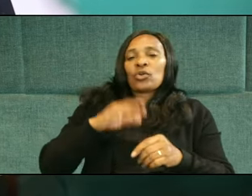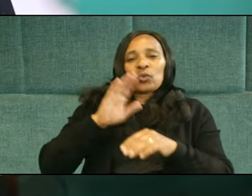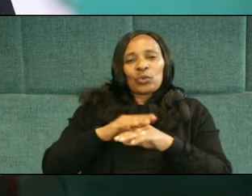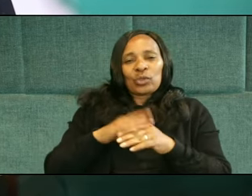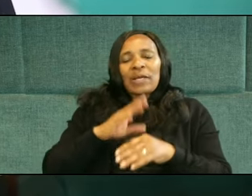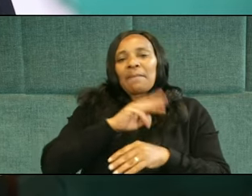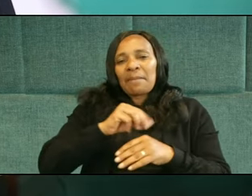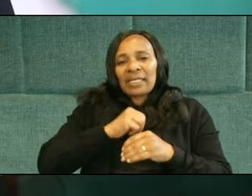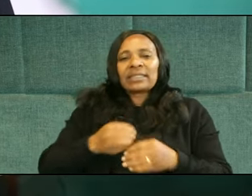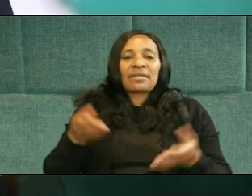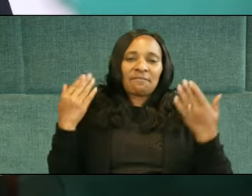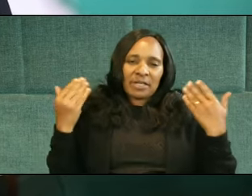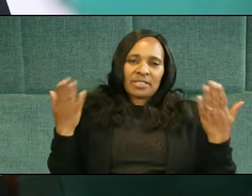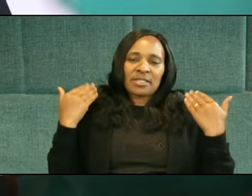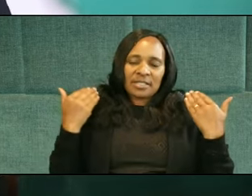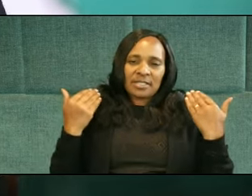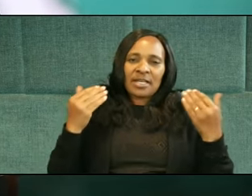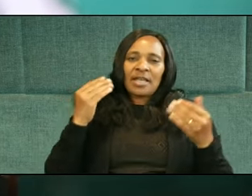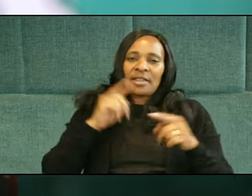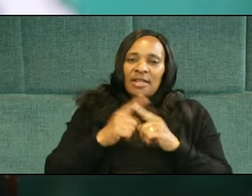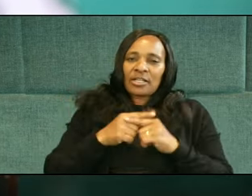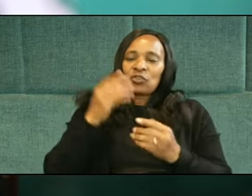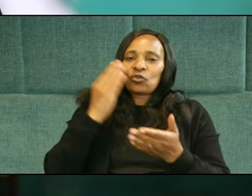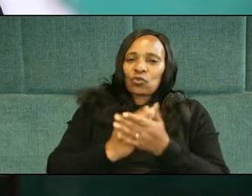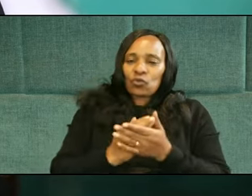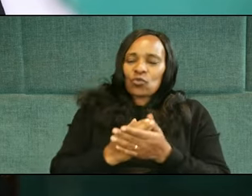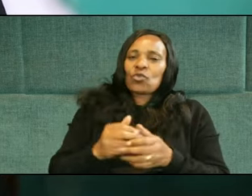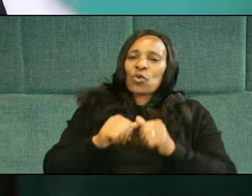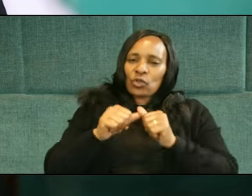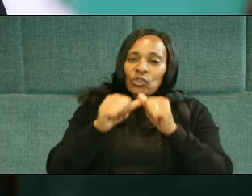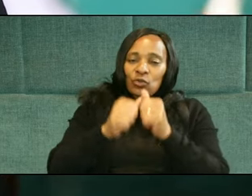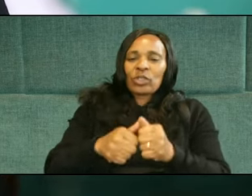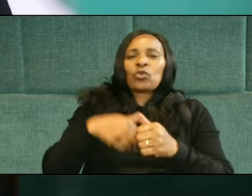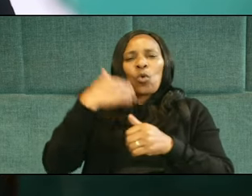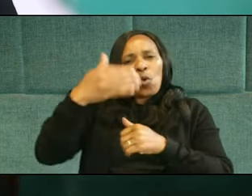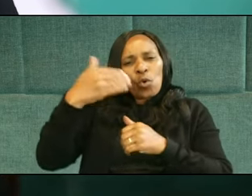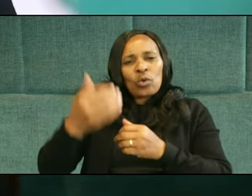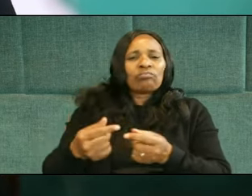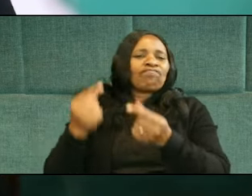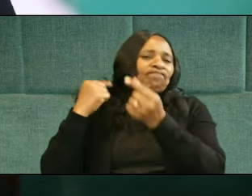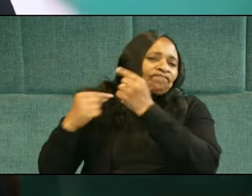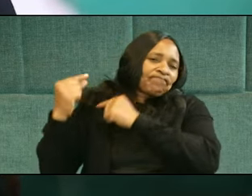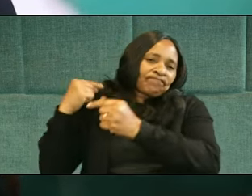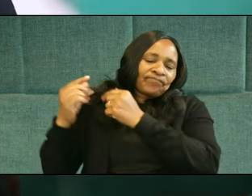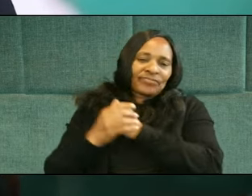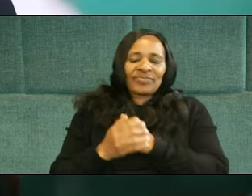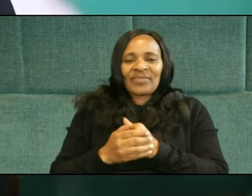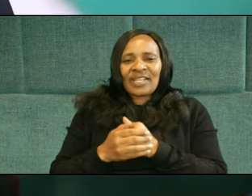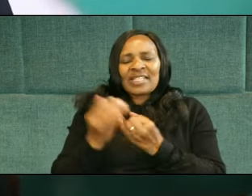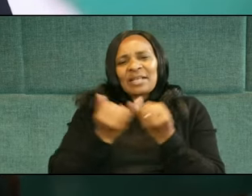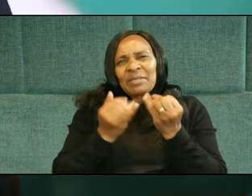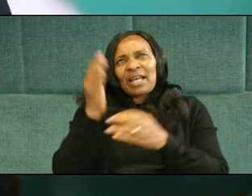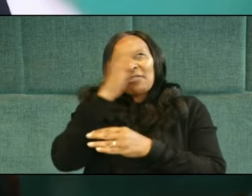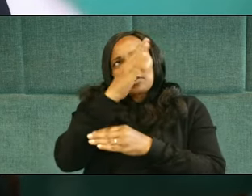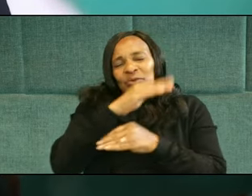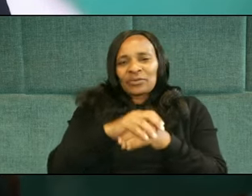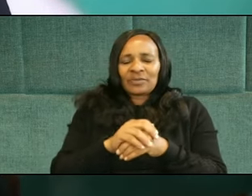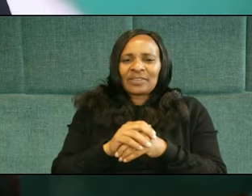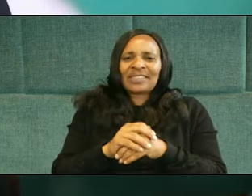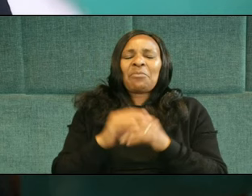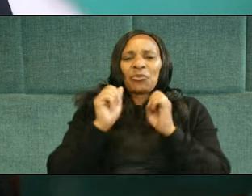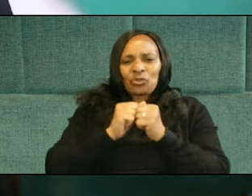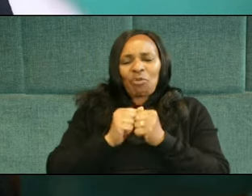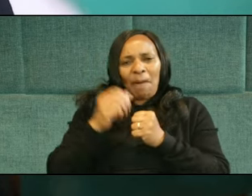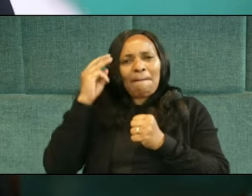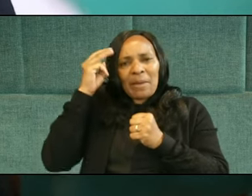his mercy is everlasting, and his truth endures to all generations." On Sabbath afternoon, he recited